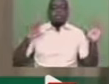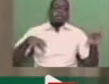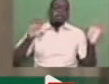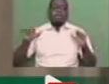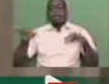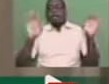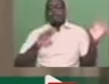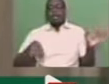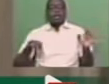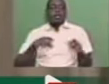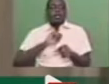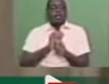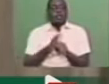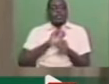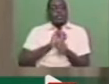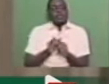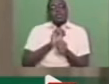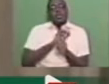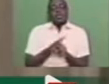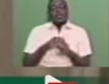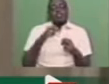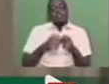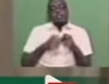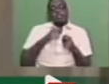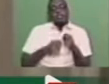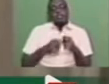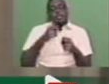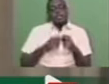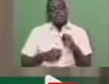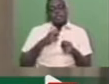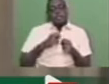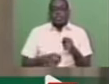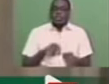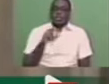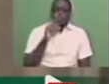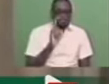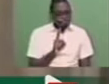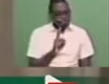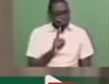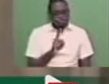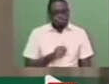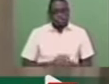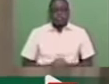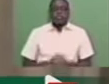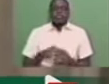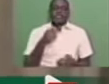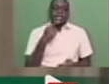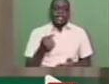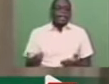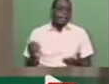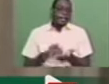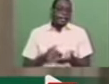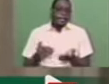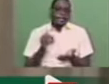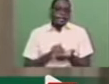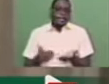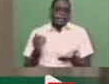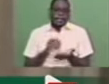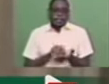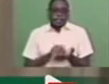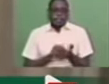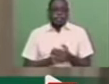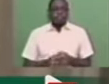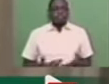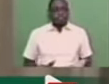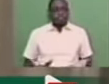me. Yes, price is a factor, but you must have product to sell. And when the product keeps decreasing, then you're going to get less